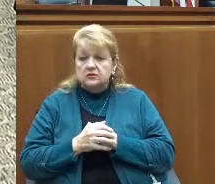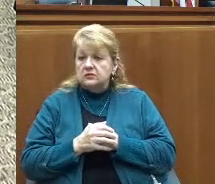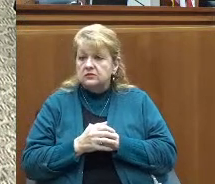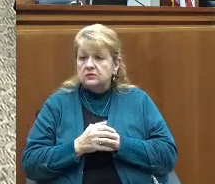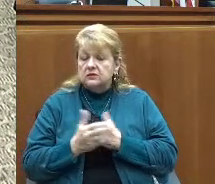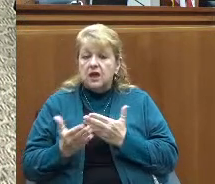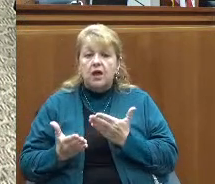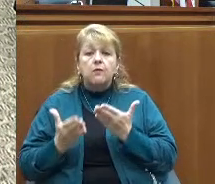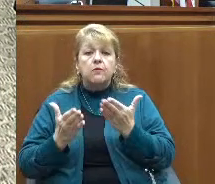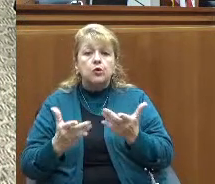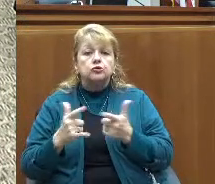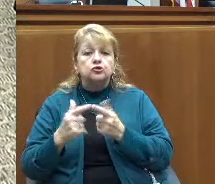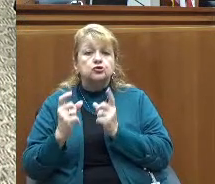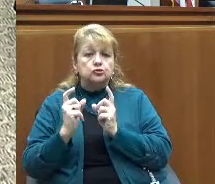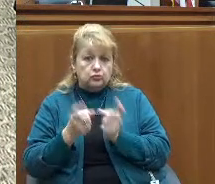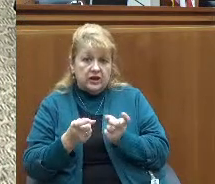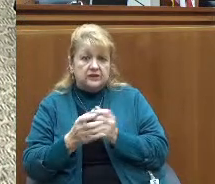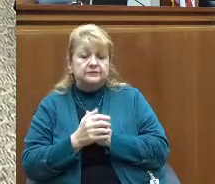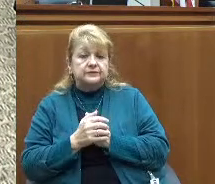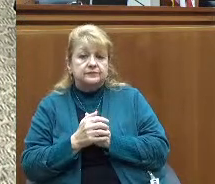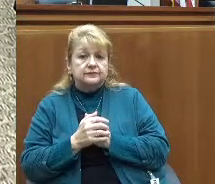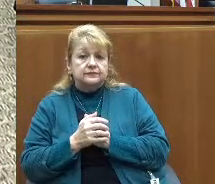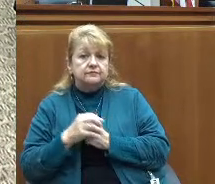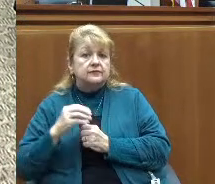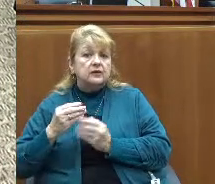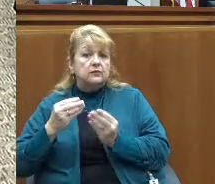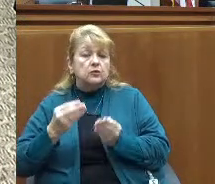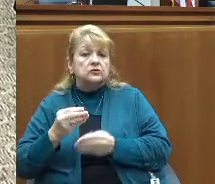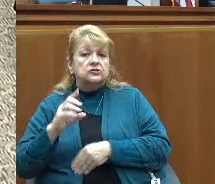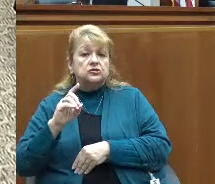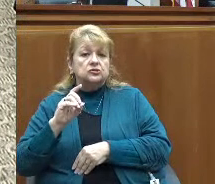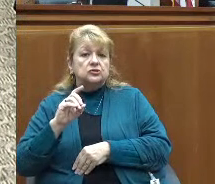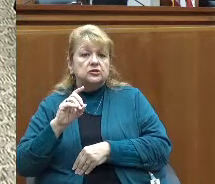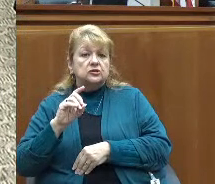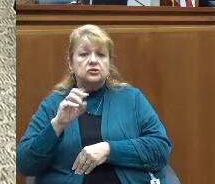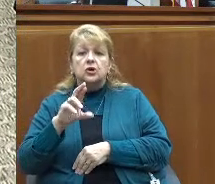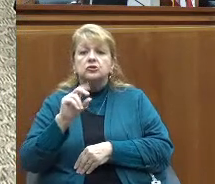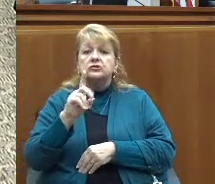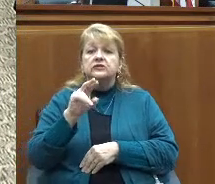Got a motion to grant, second? Okay, Dr. Davis, second.